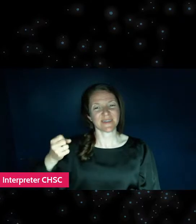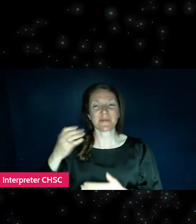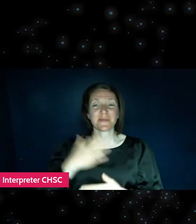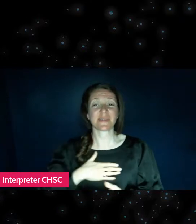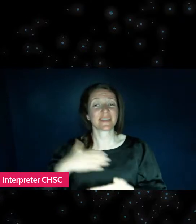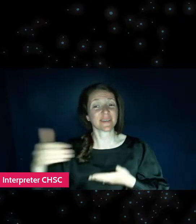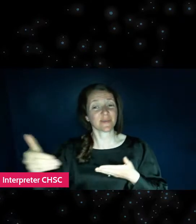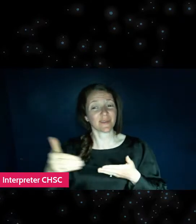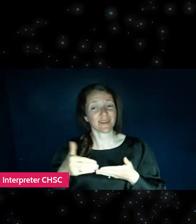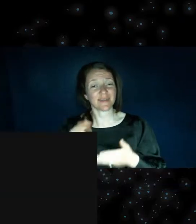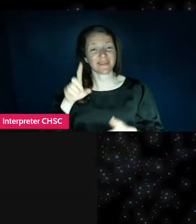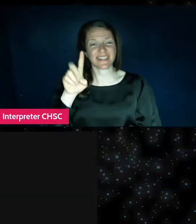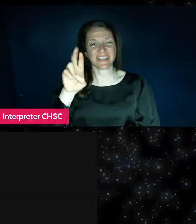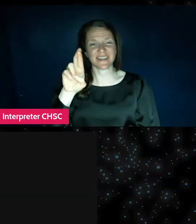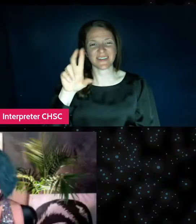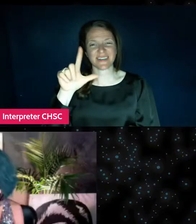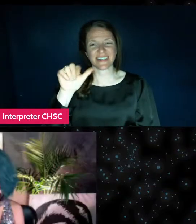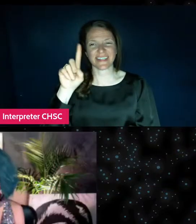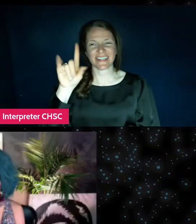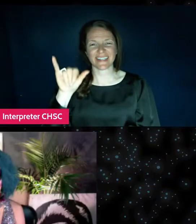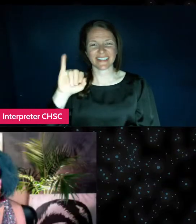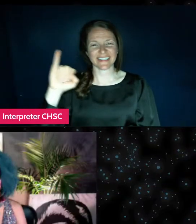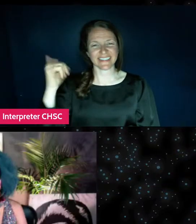welcome Dr. Lady J.